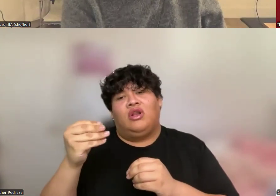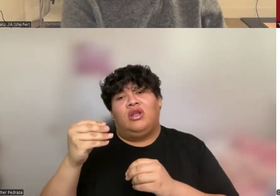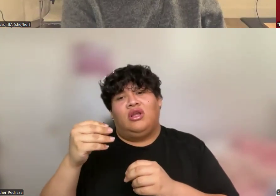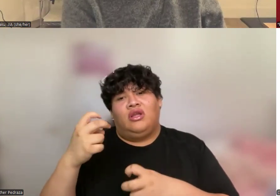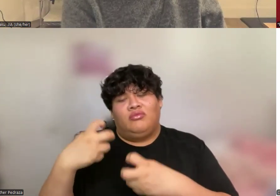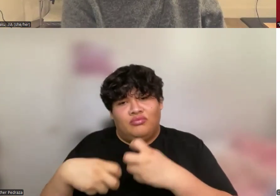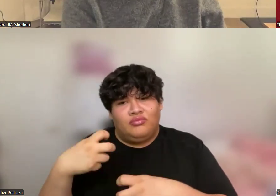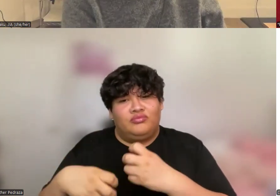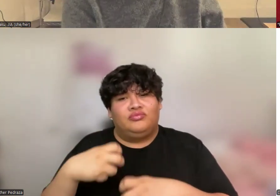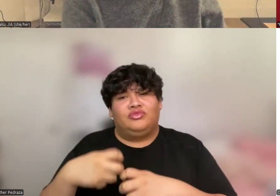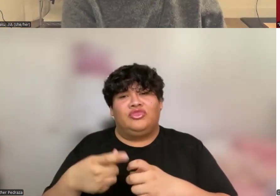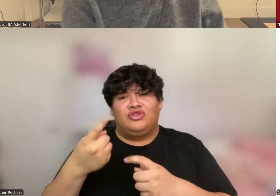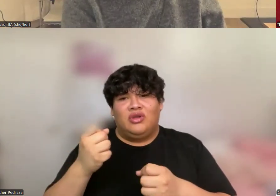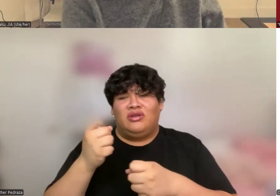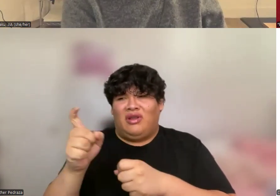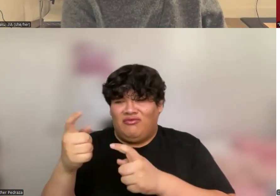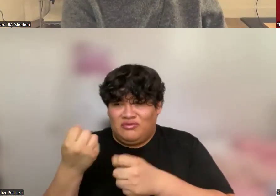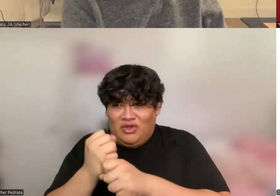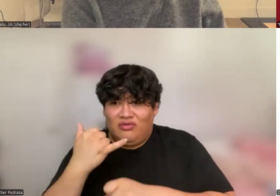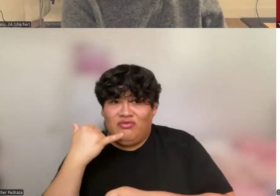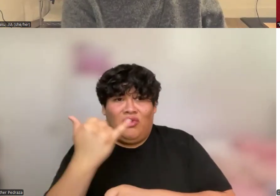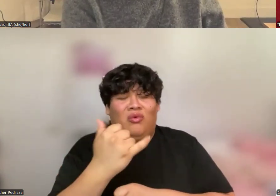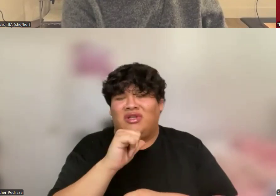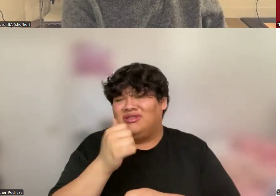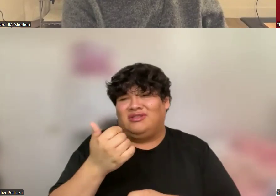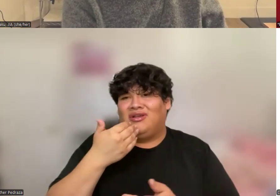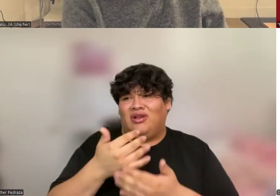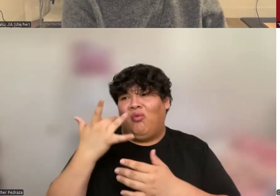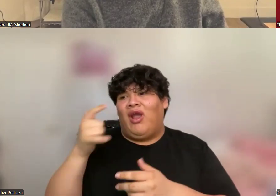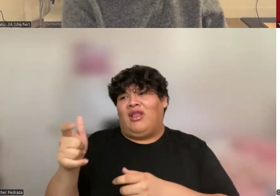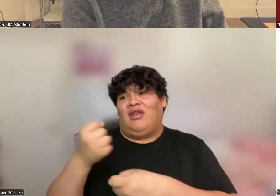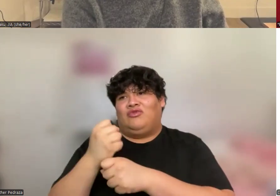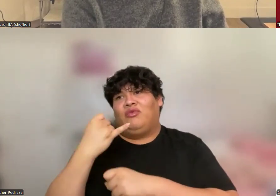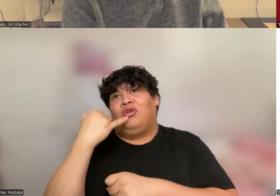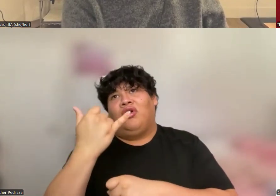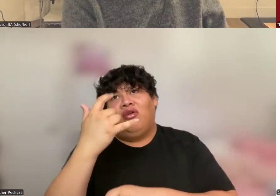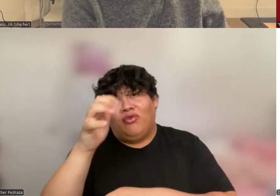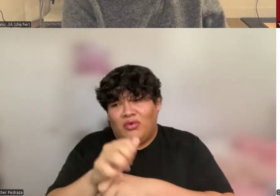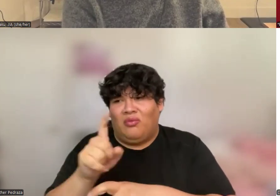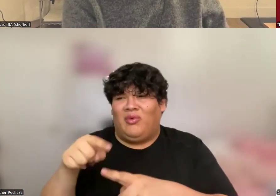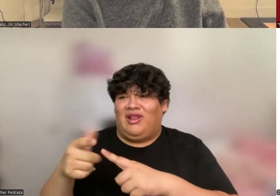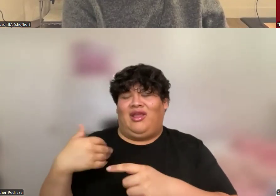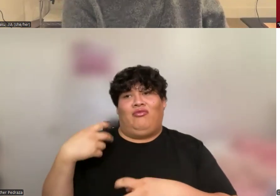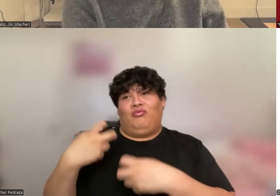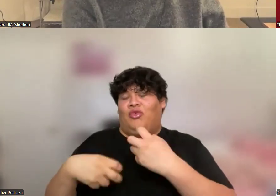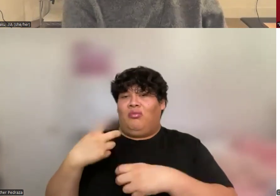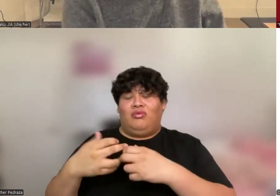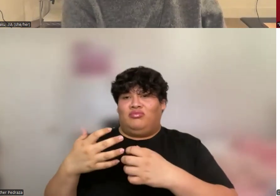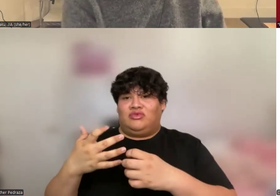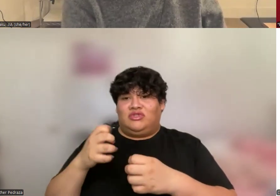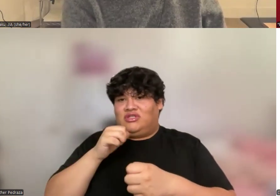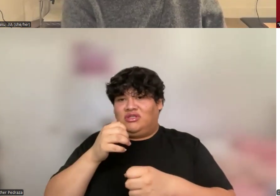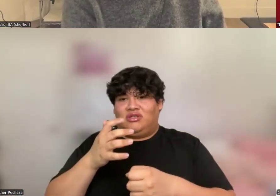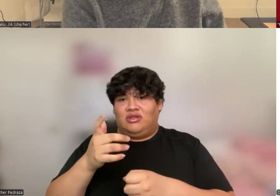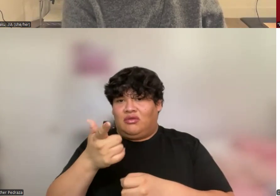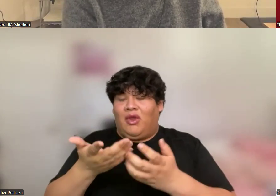putting the burden on them to make the phone call. That is just not just, and it's not okay. And I think so many other doors would be open if I, as the physician or